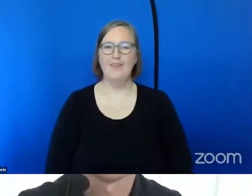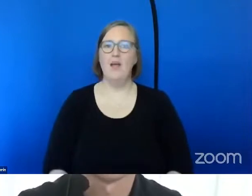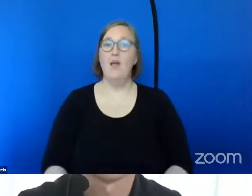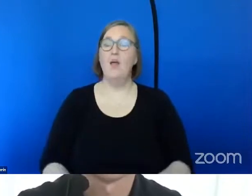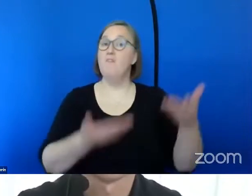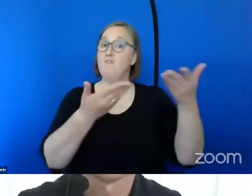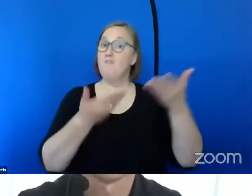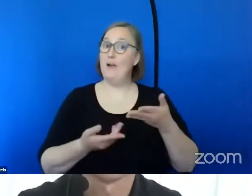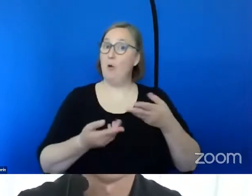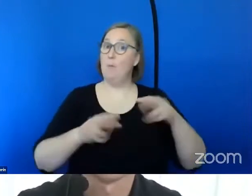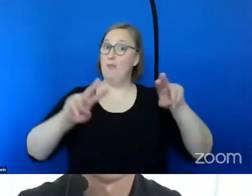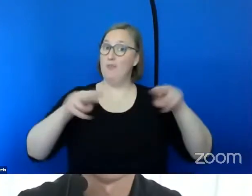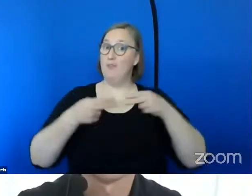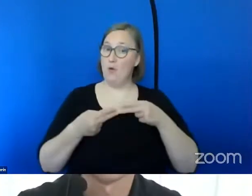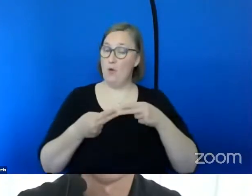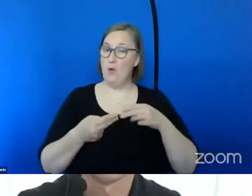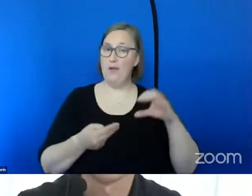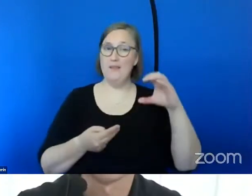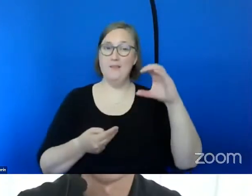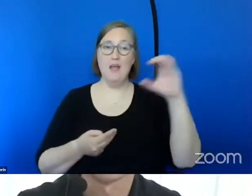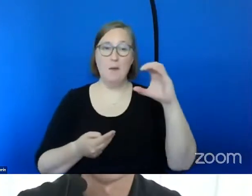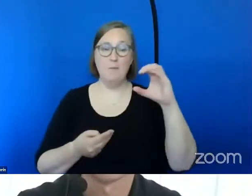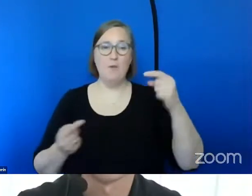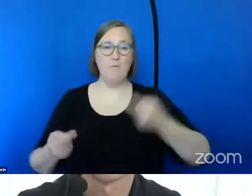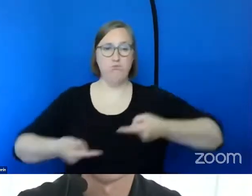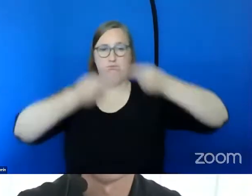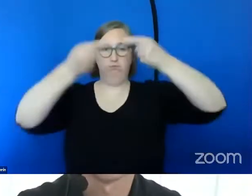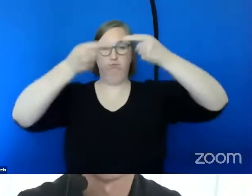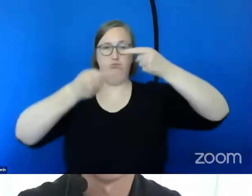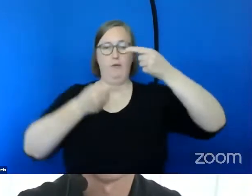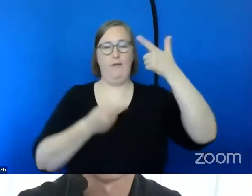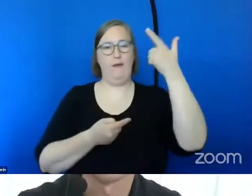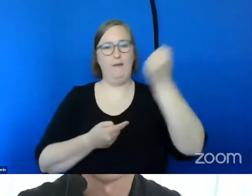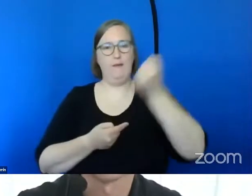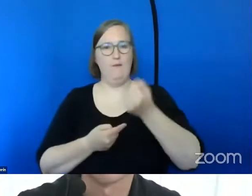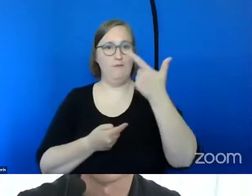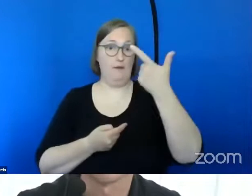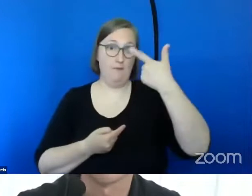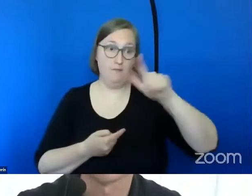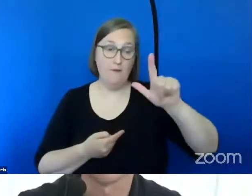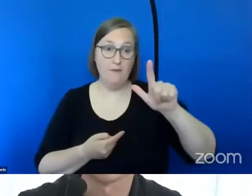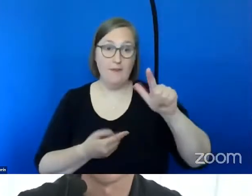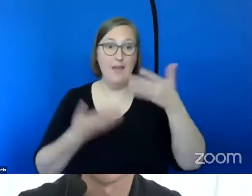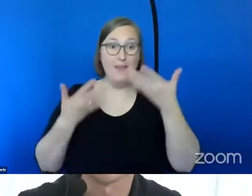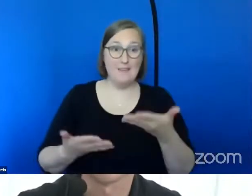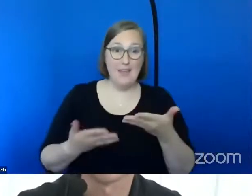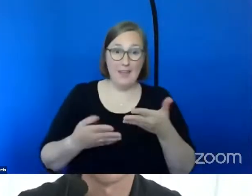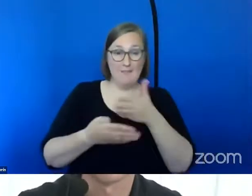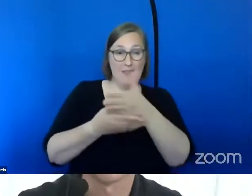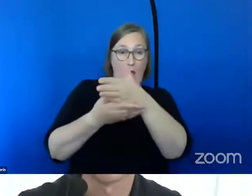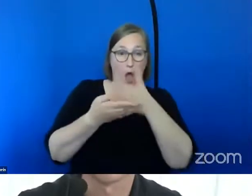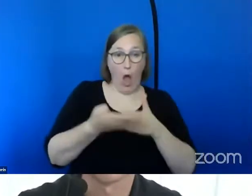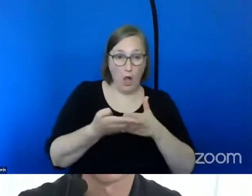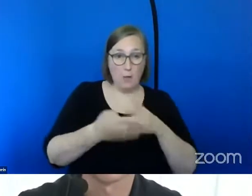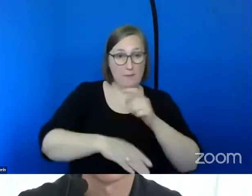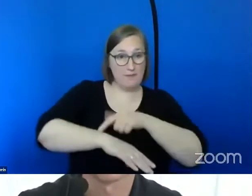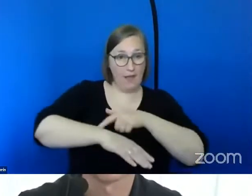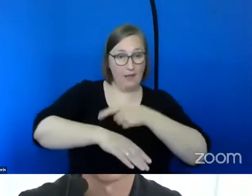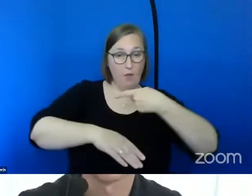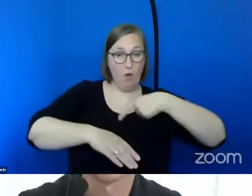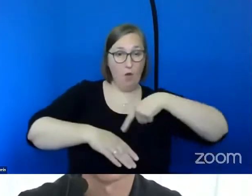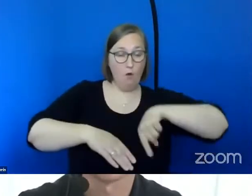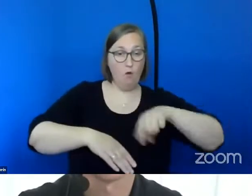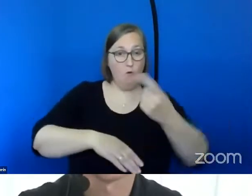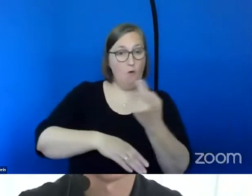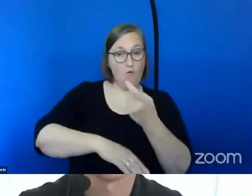to be. So close for one or two of the teams, but Smart Arm and, of course, Christophe Houchet, their pilot, are the team to